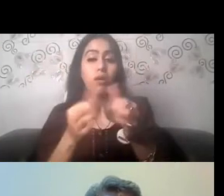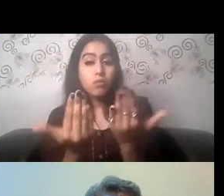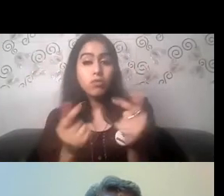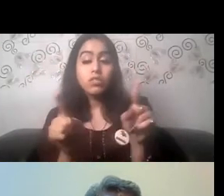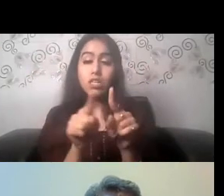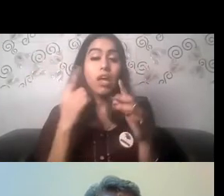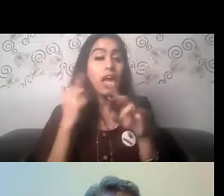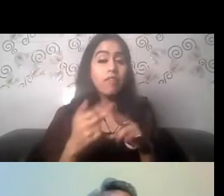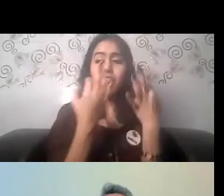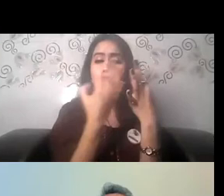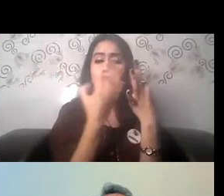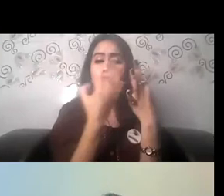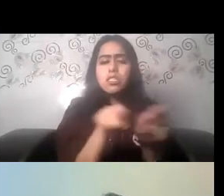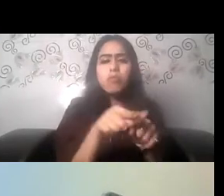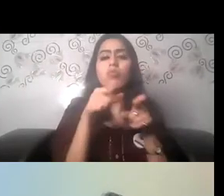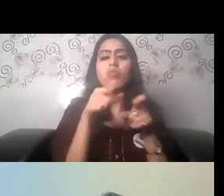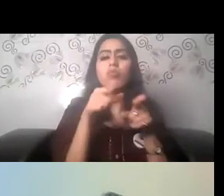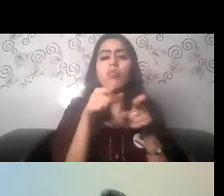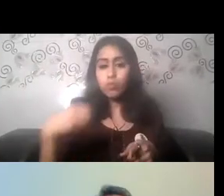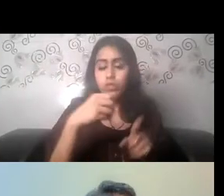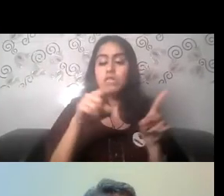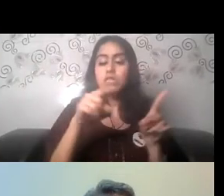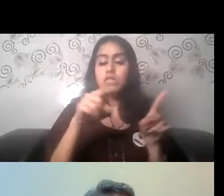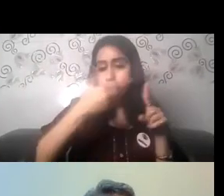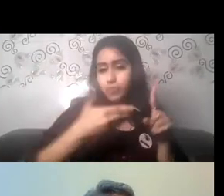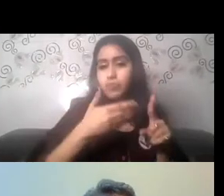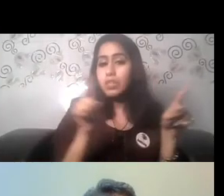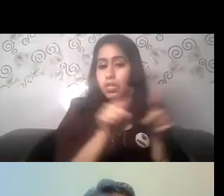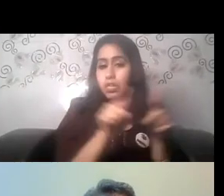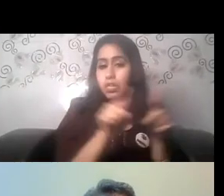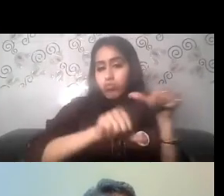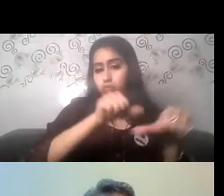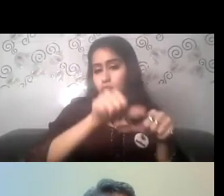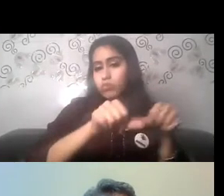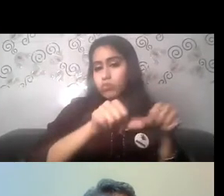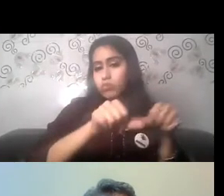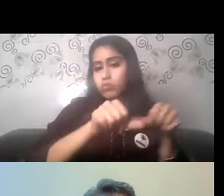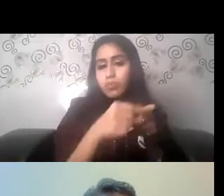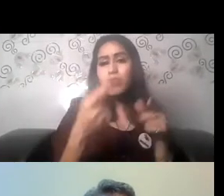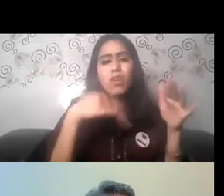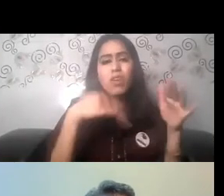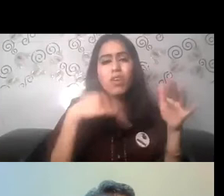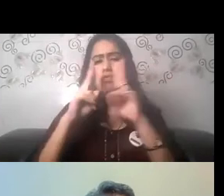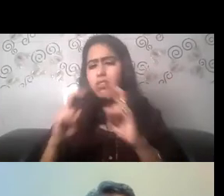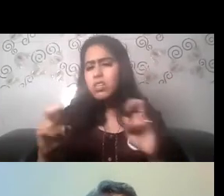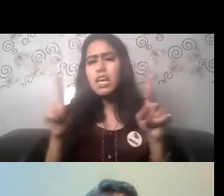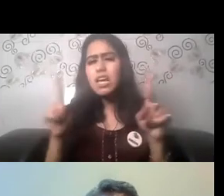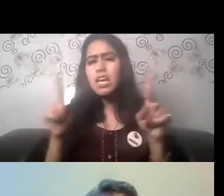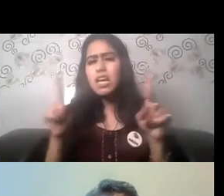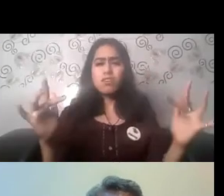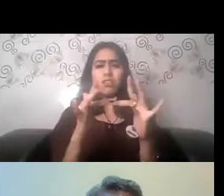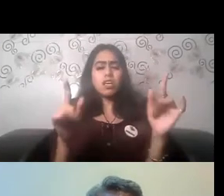free downloadable pack. Organizations can go through that process and can identify all the gaps in